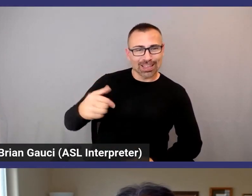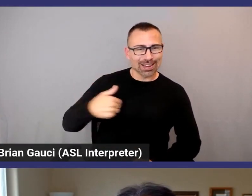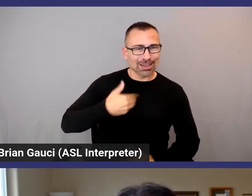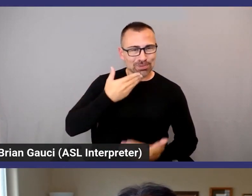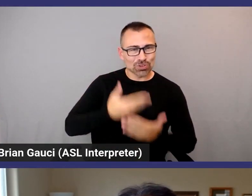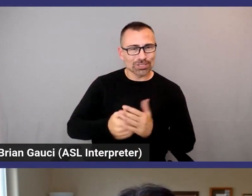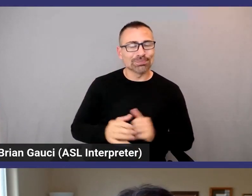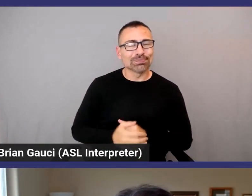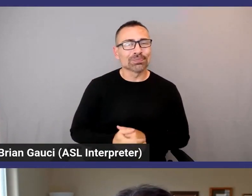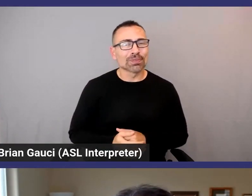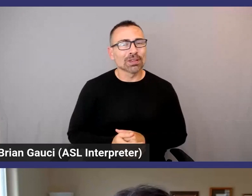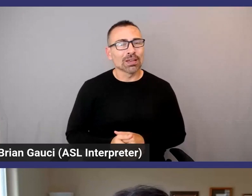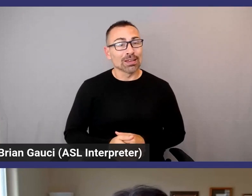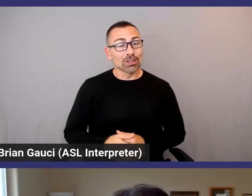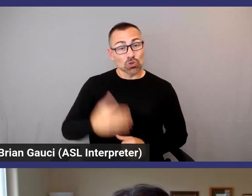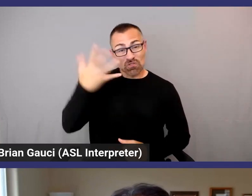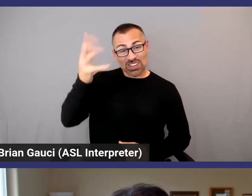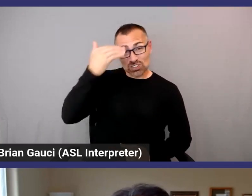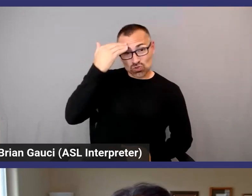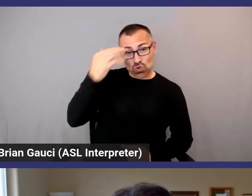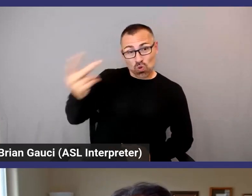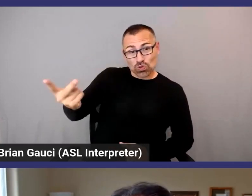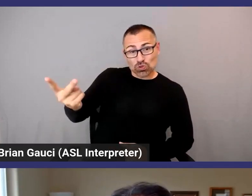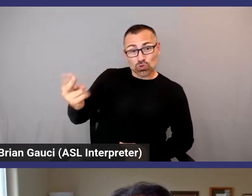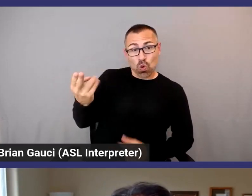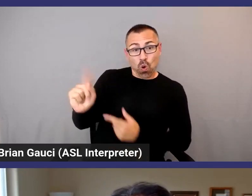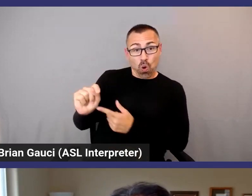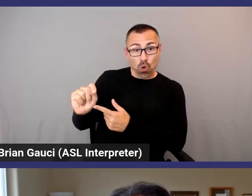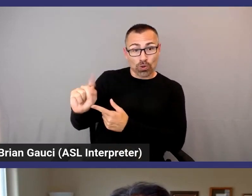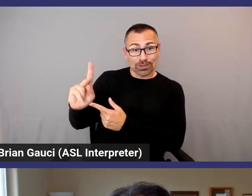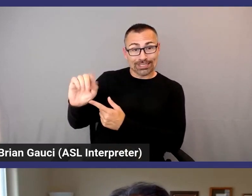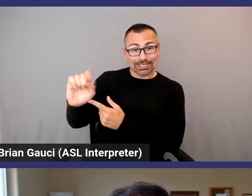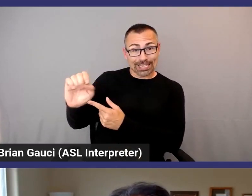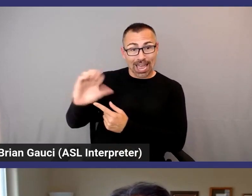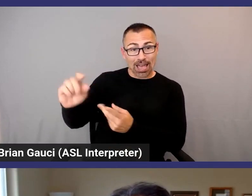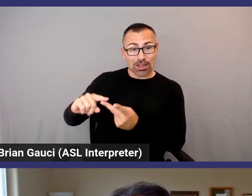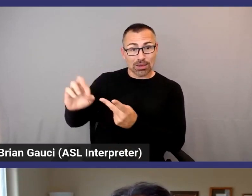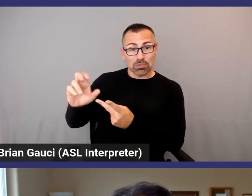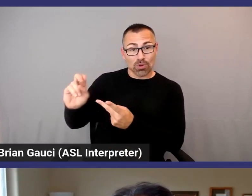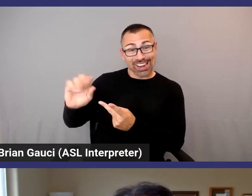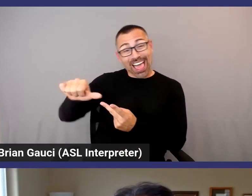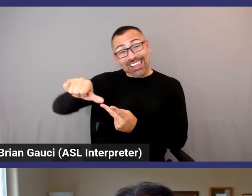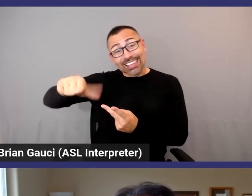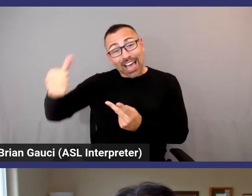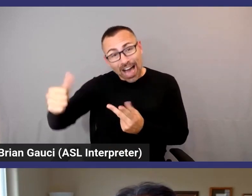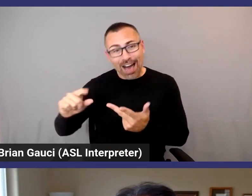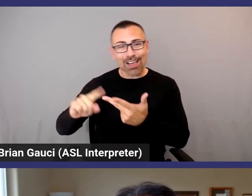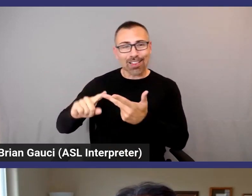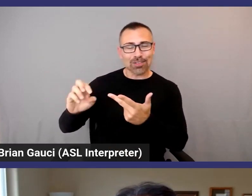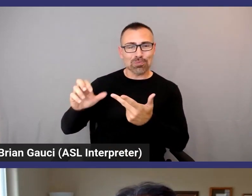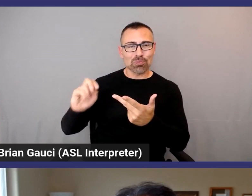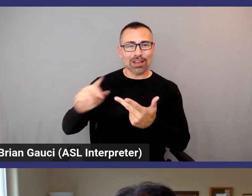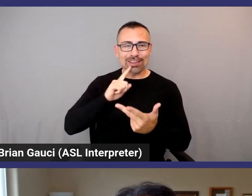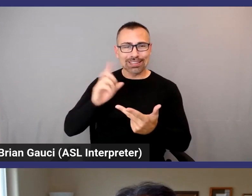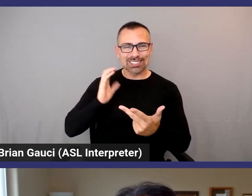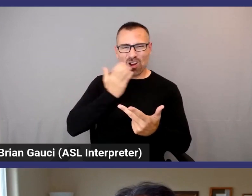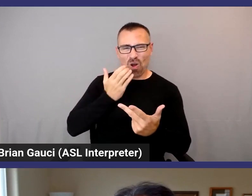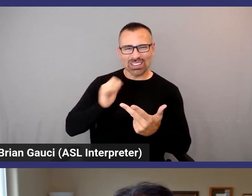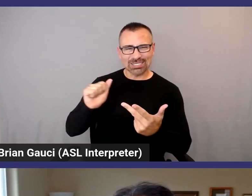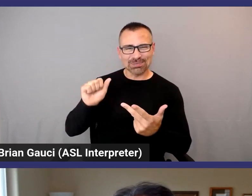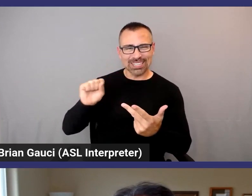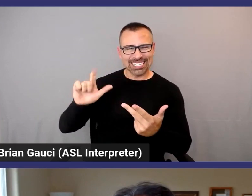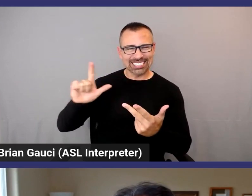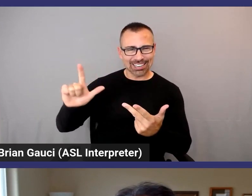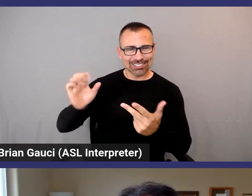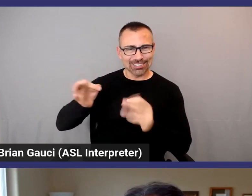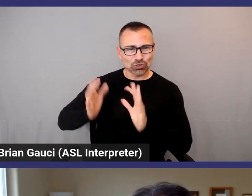knows who Kyle and Brian are, and let's not forget the other Brian, our awesome ASL interpreter. But who are you? What do